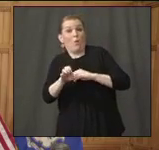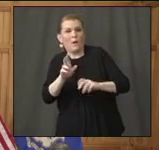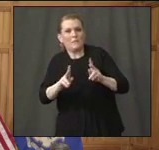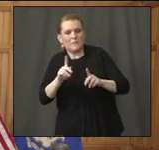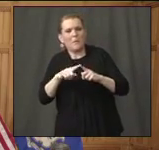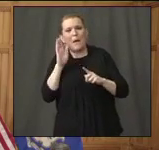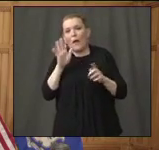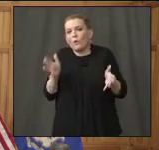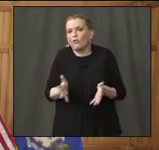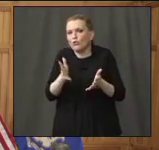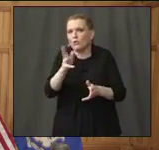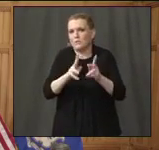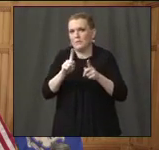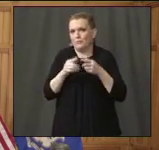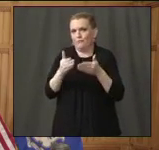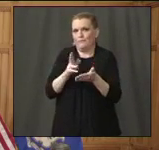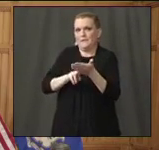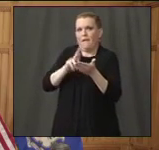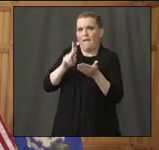Fox 61.